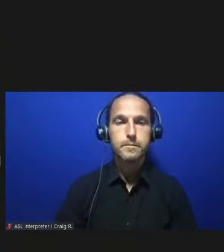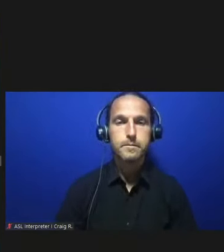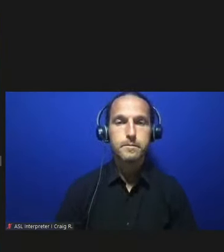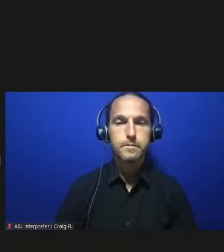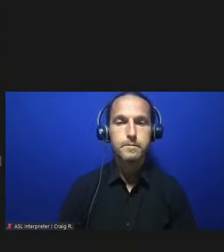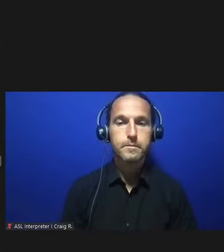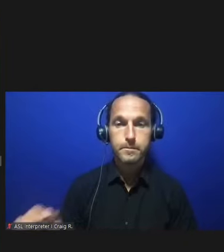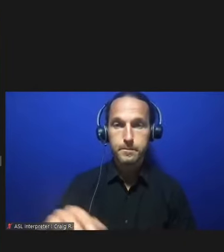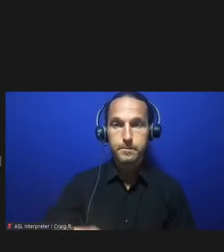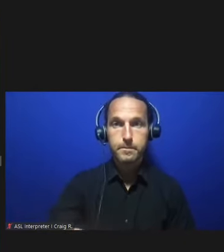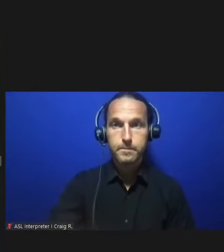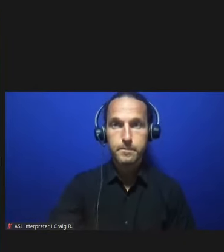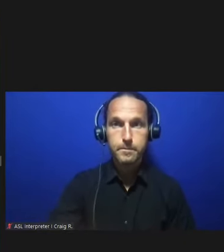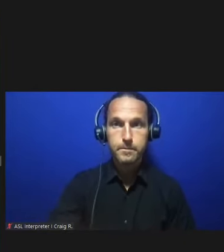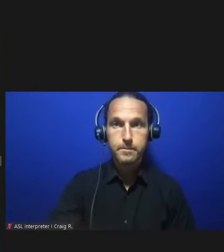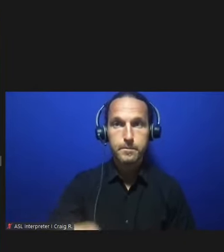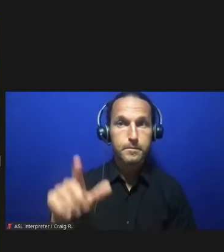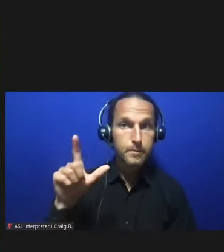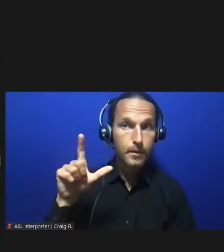Lucy?